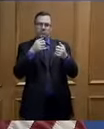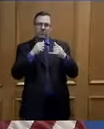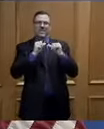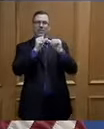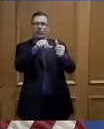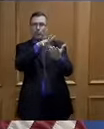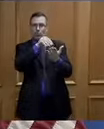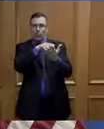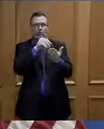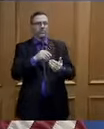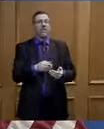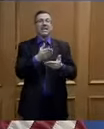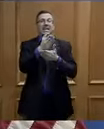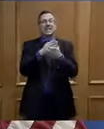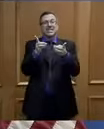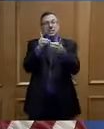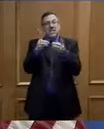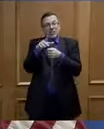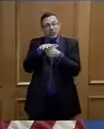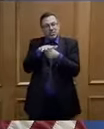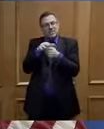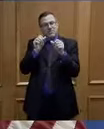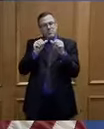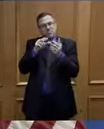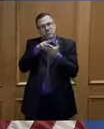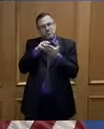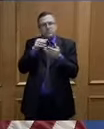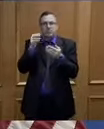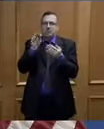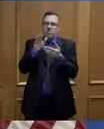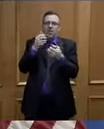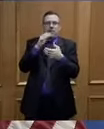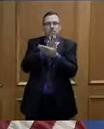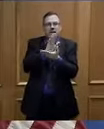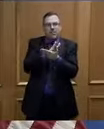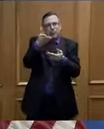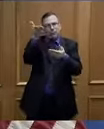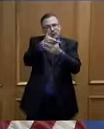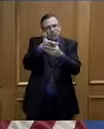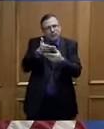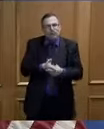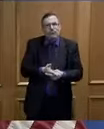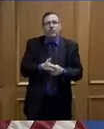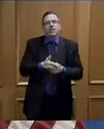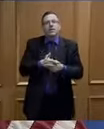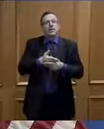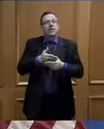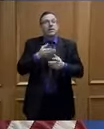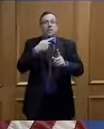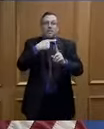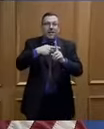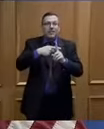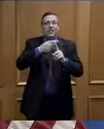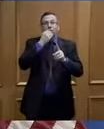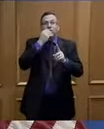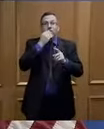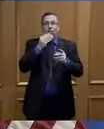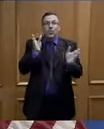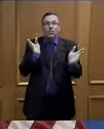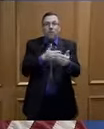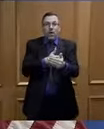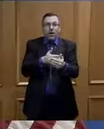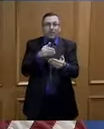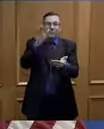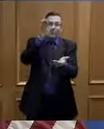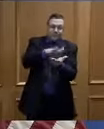have districts who are doing incredible work with producing packets and putting those learning packets in meals that go home with families. We have a